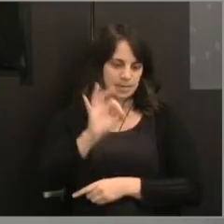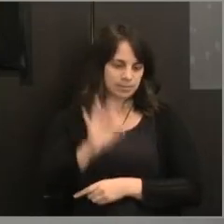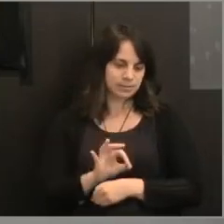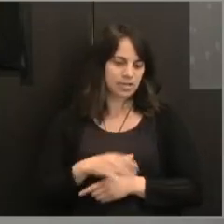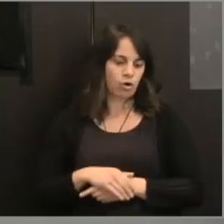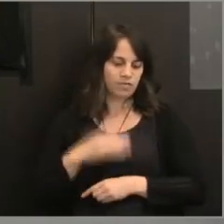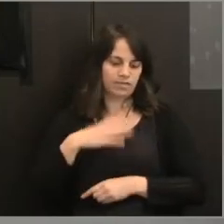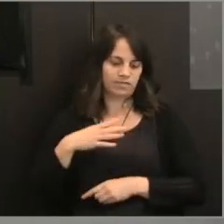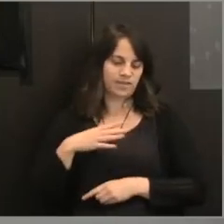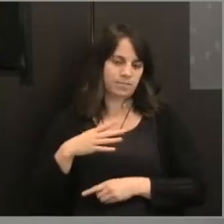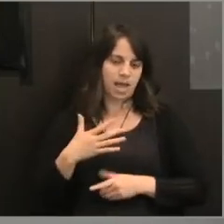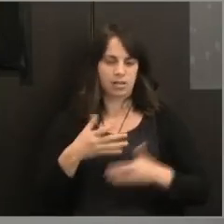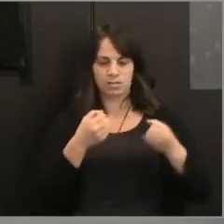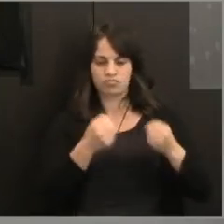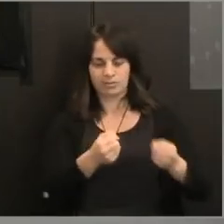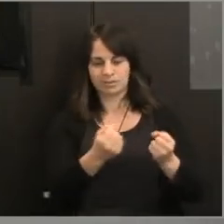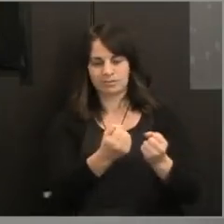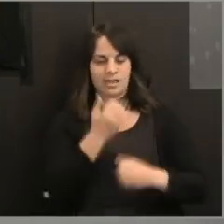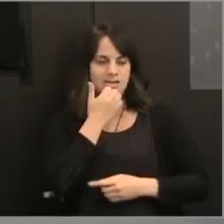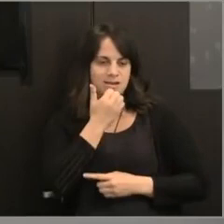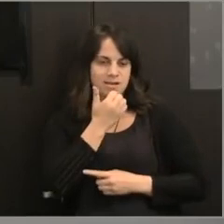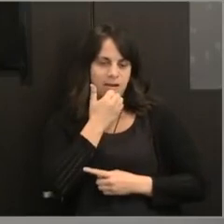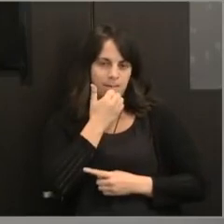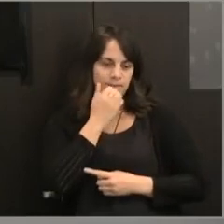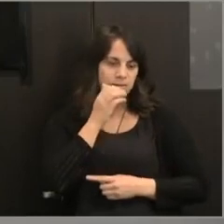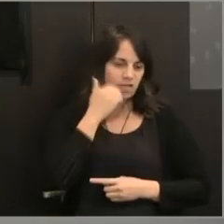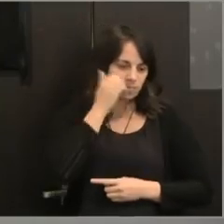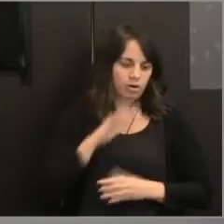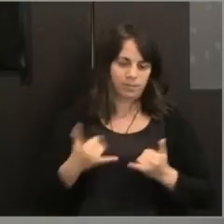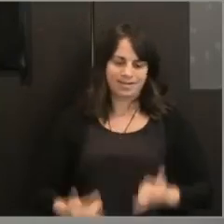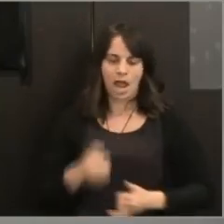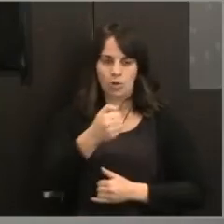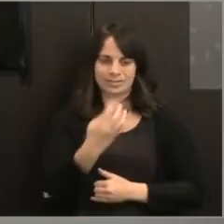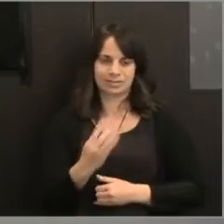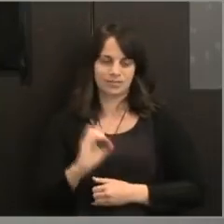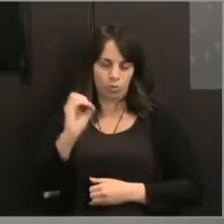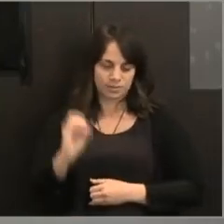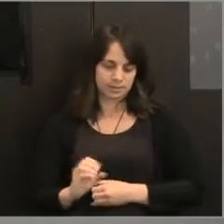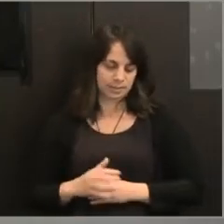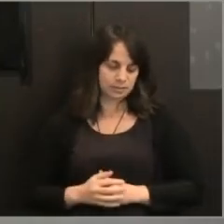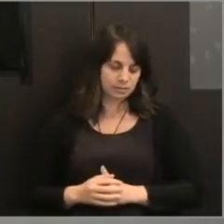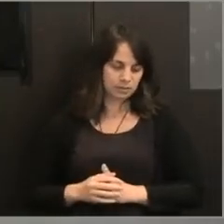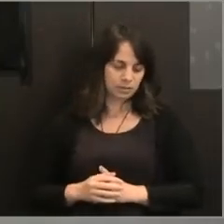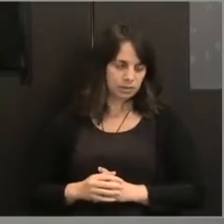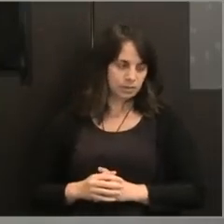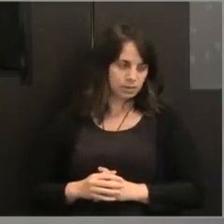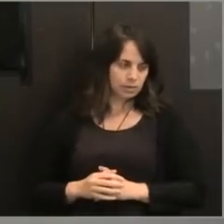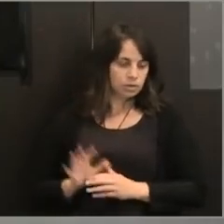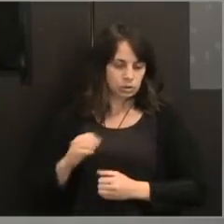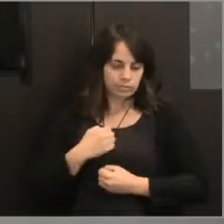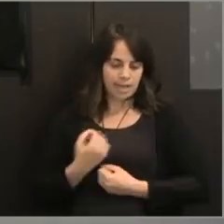prison population being Māori to now being 64%, which in the research we've